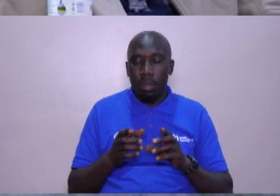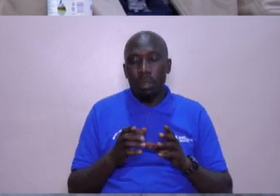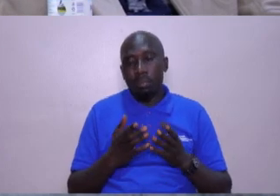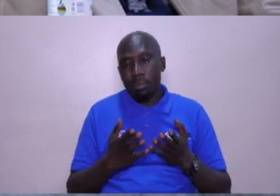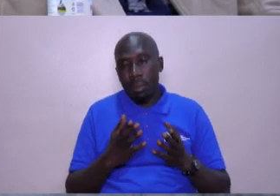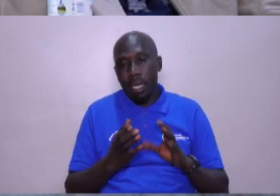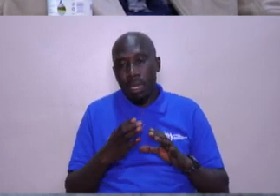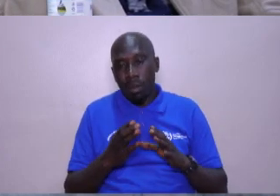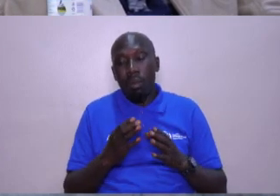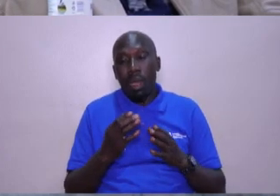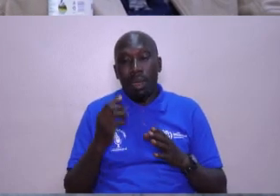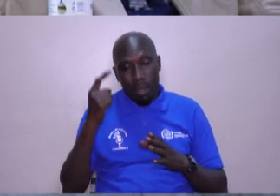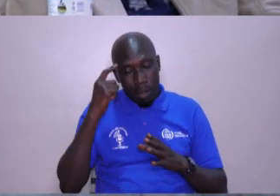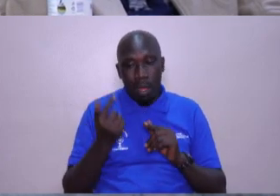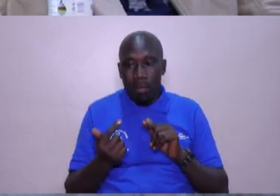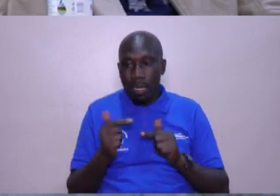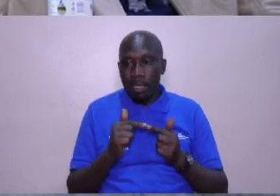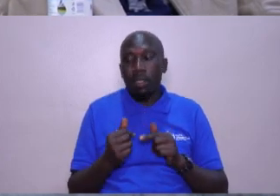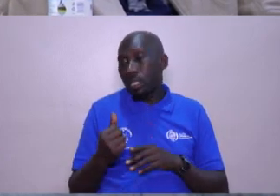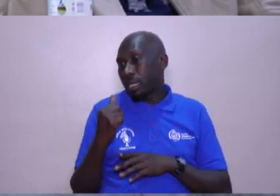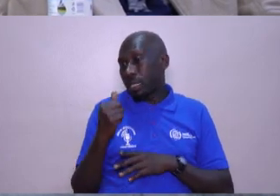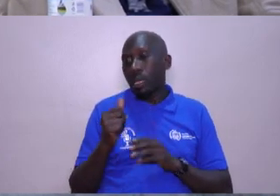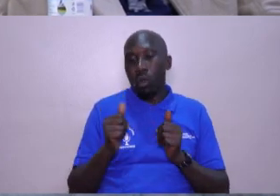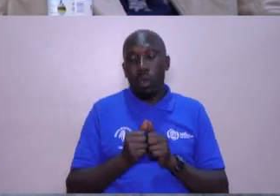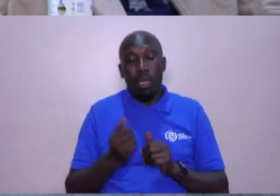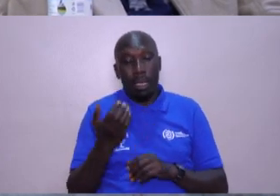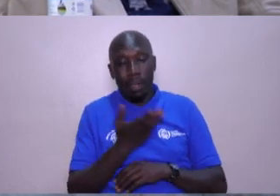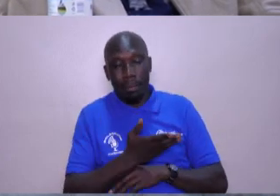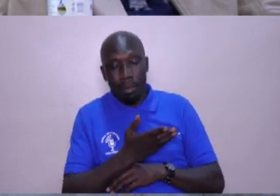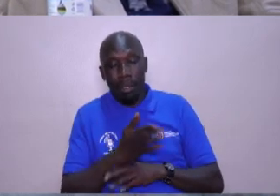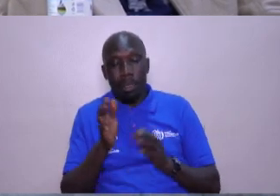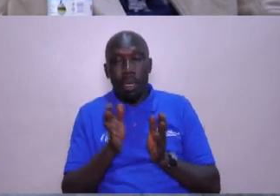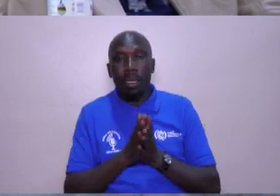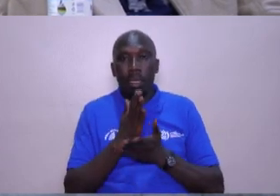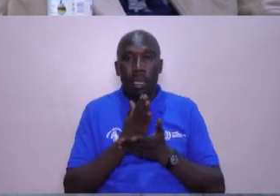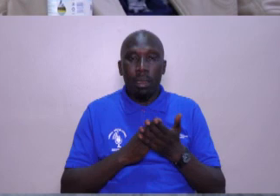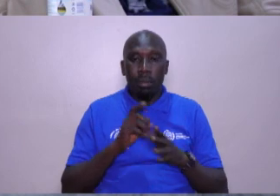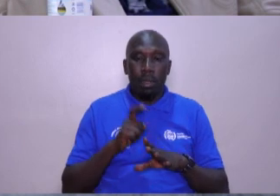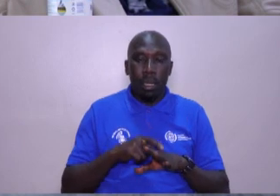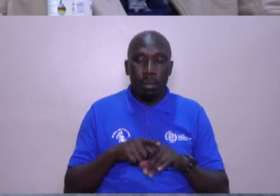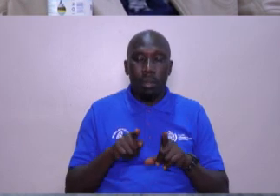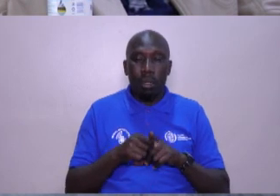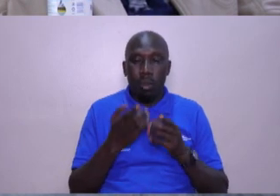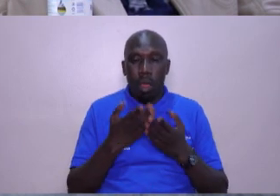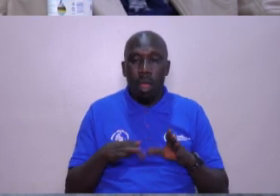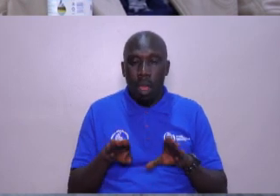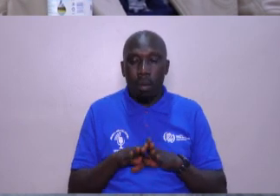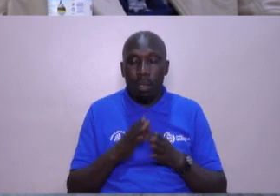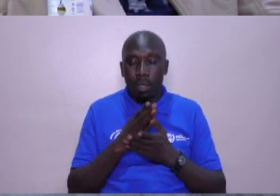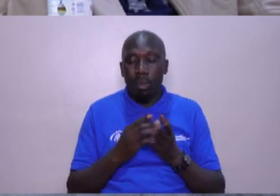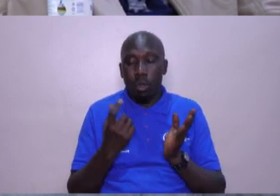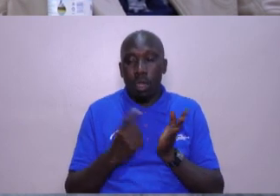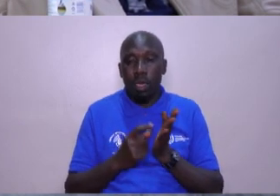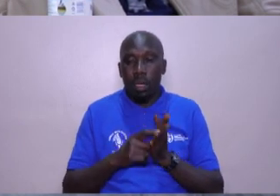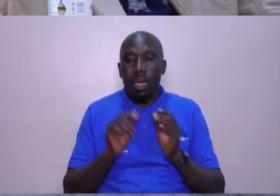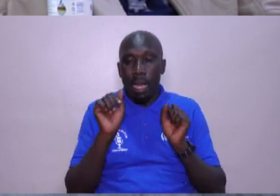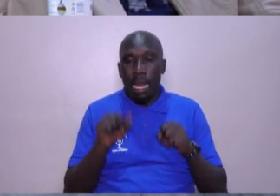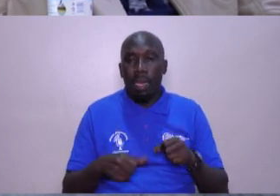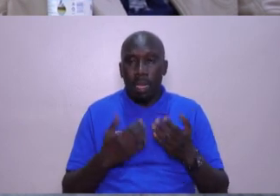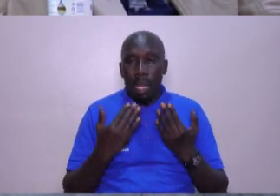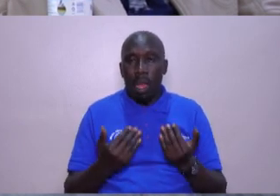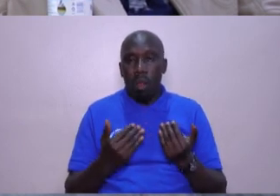a discussion yesterday with him. And at some point it came up that some of these learners are now